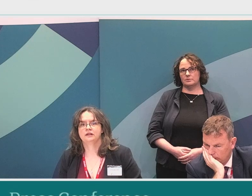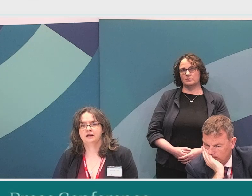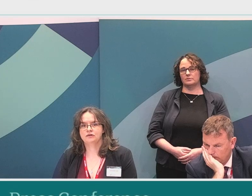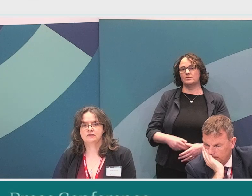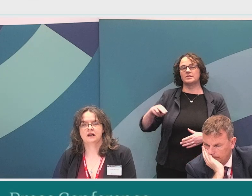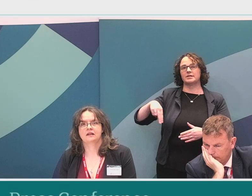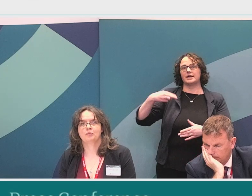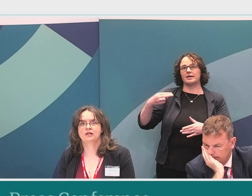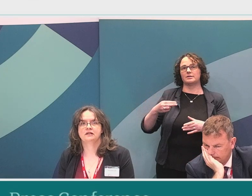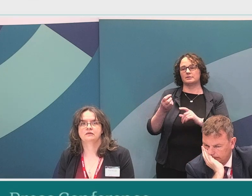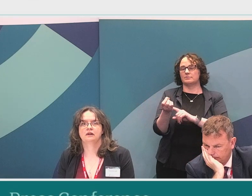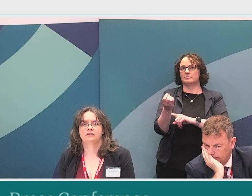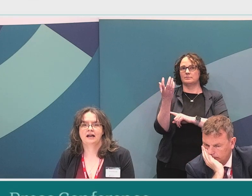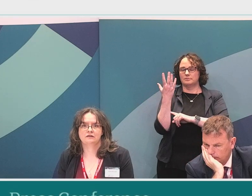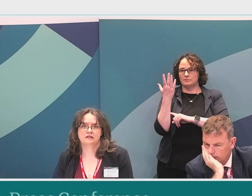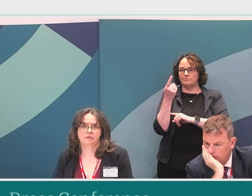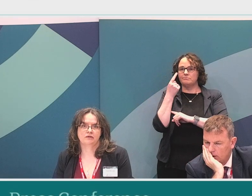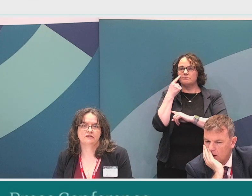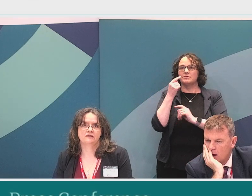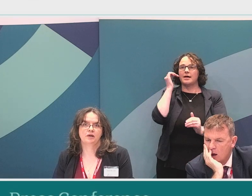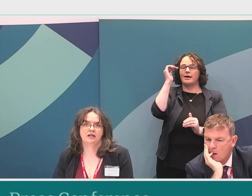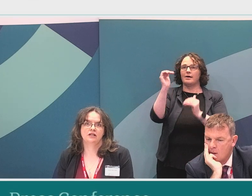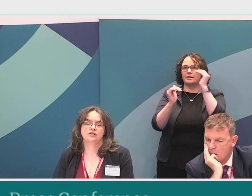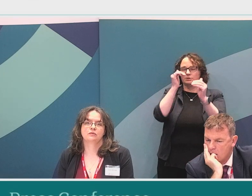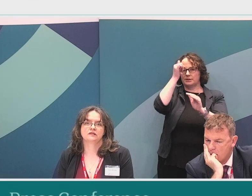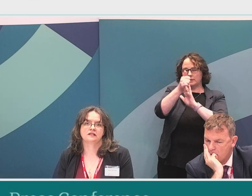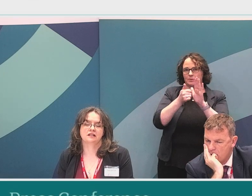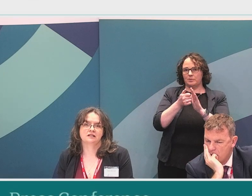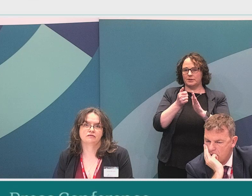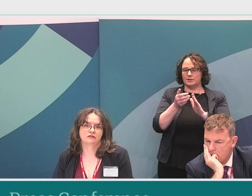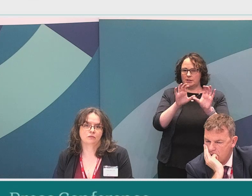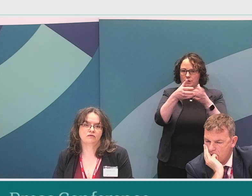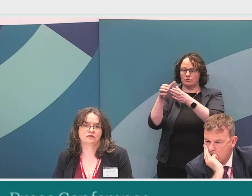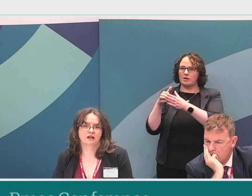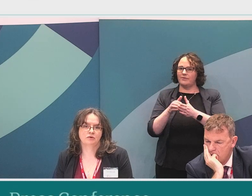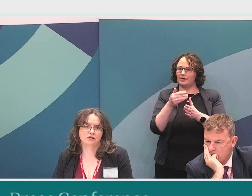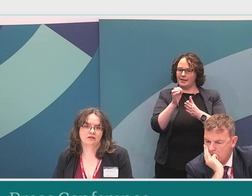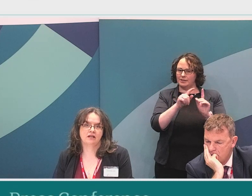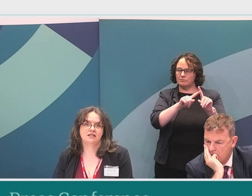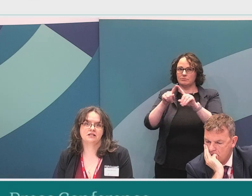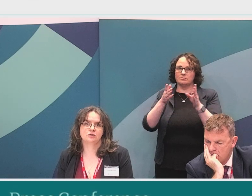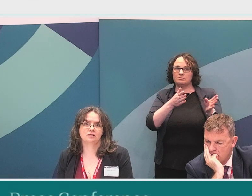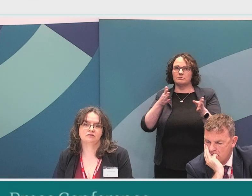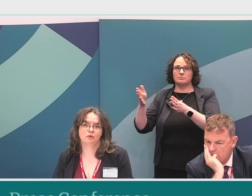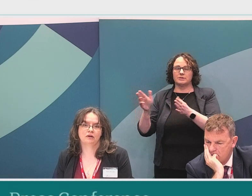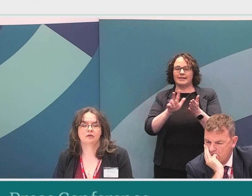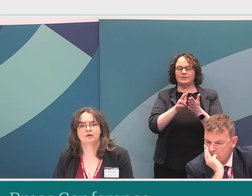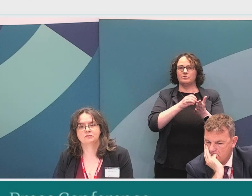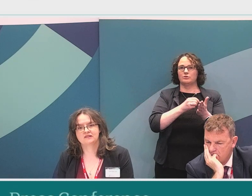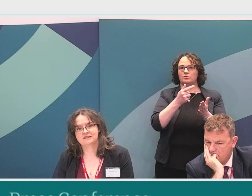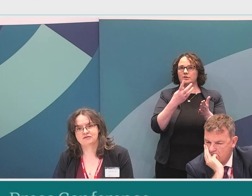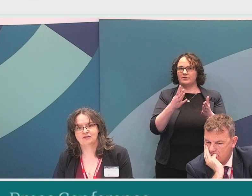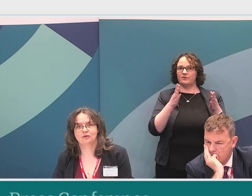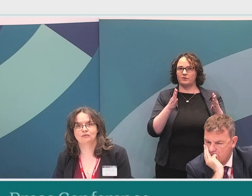Looking now just at that breakdown of adult experiences by age, we're seeing a difference, and we've just captured here 18 to 24 compared